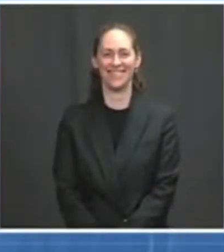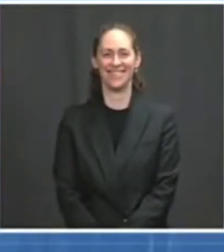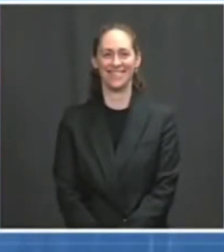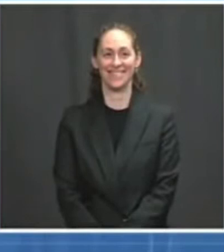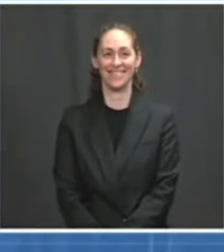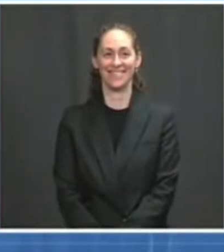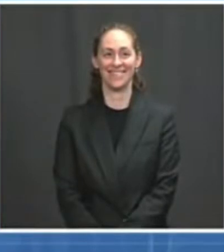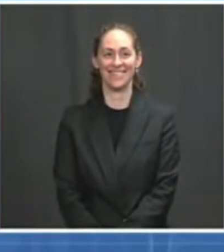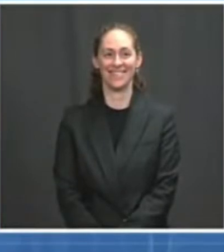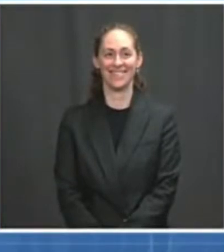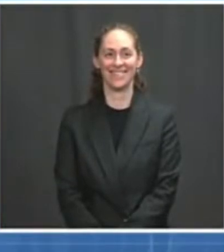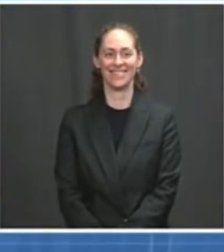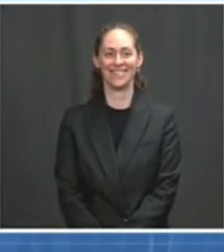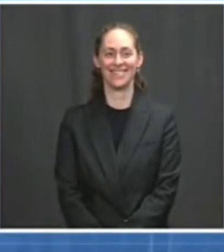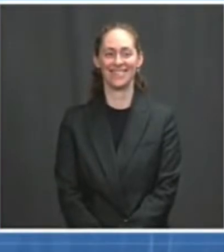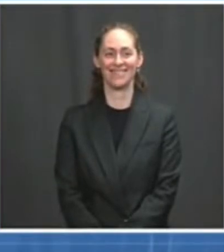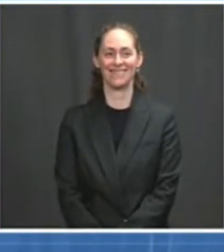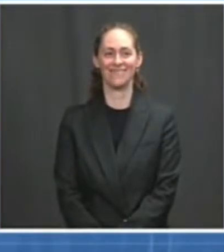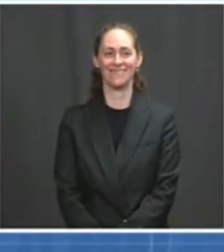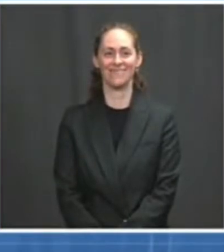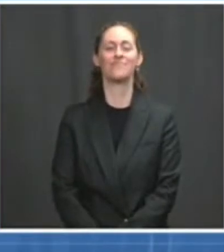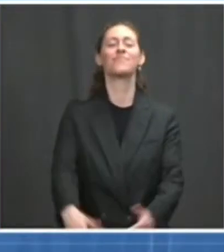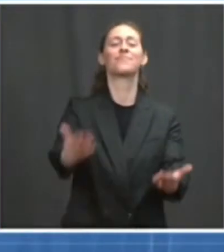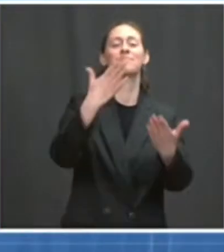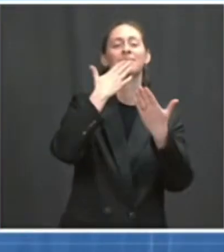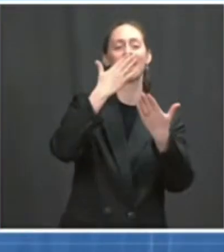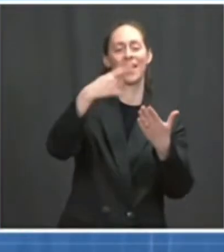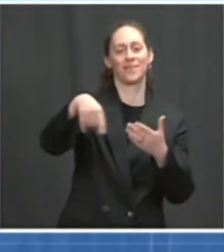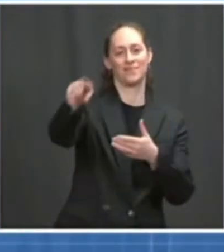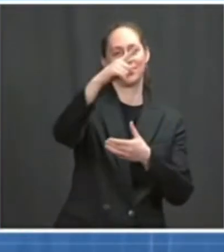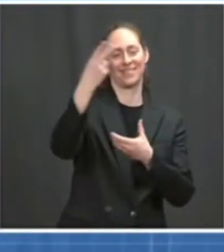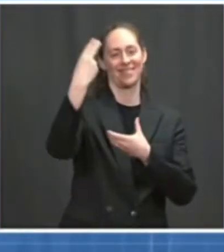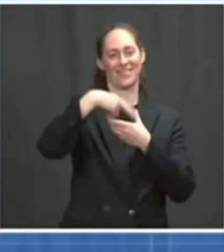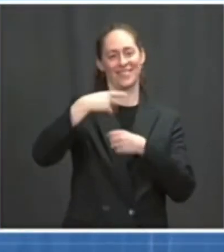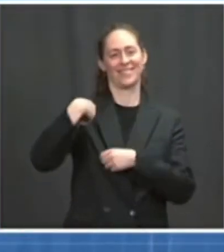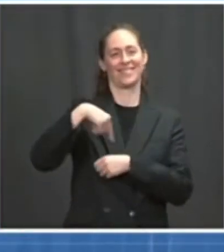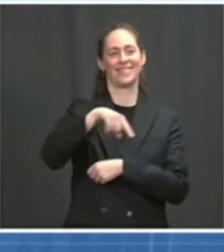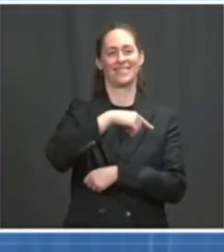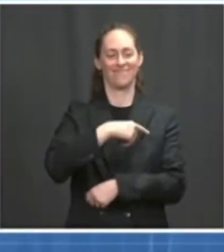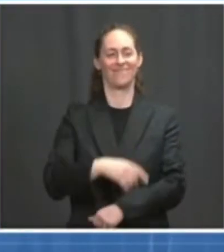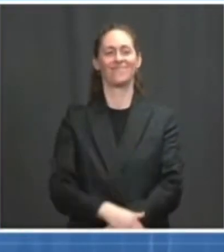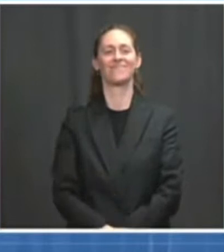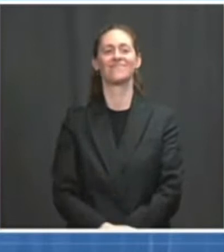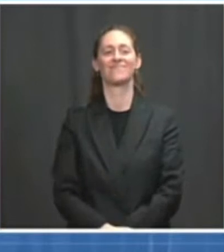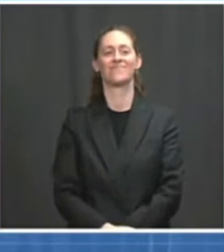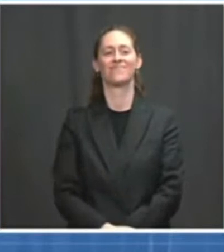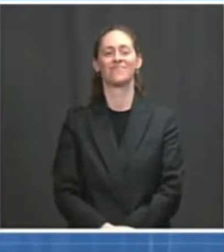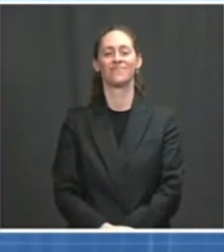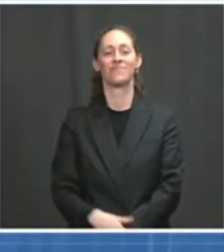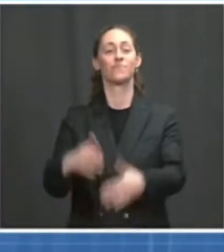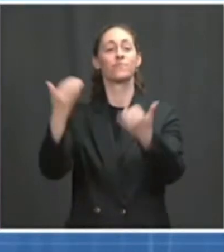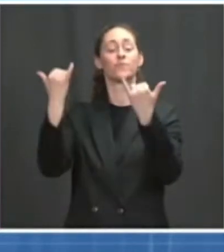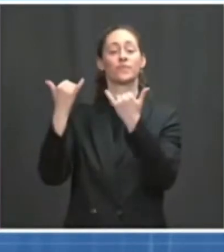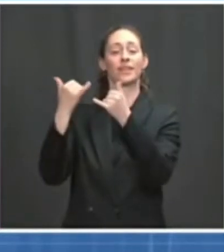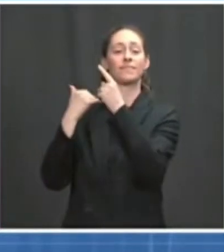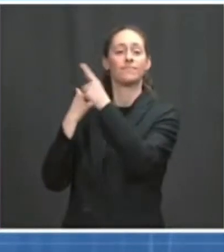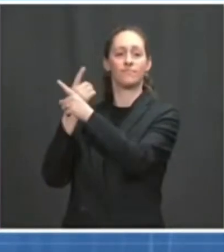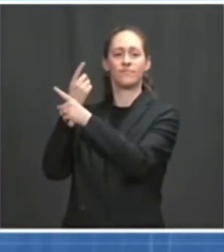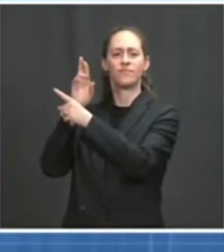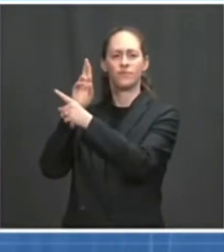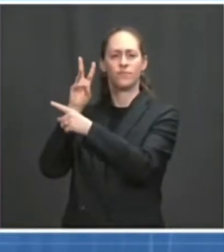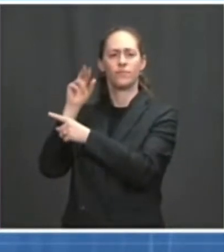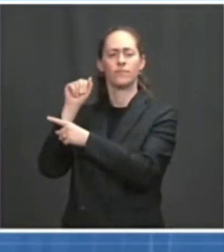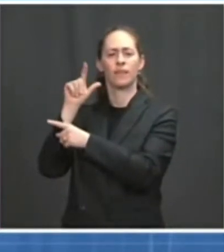and thank you for joining us. Today, Dr. Walensky will provide an update on the state of the pandemic. Dr. Fauci will highlight the